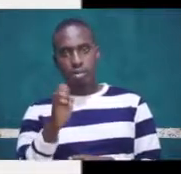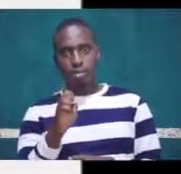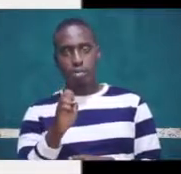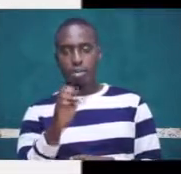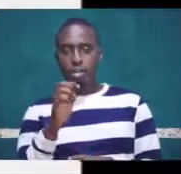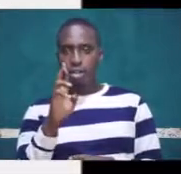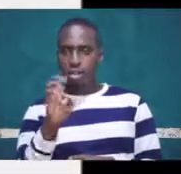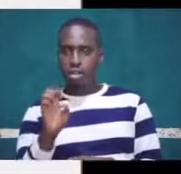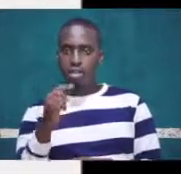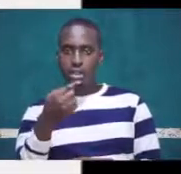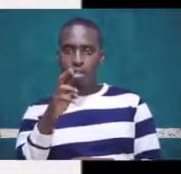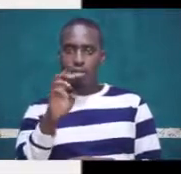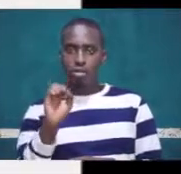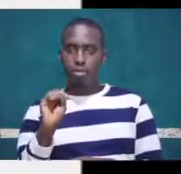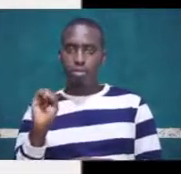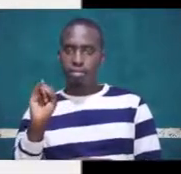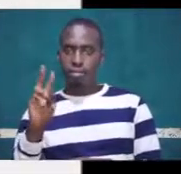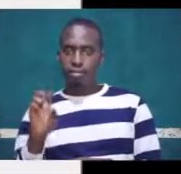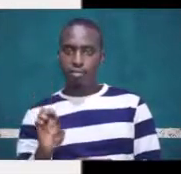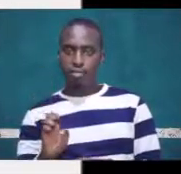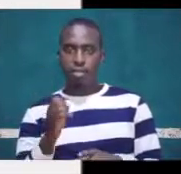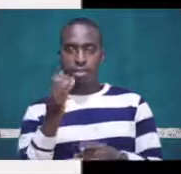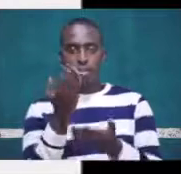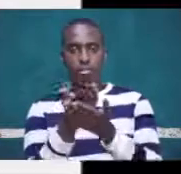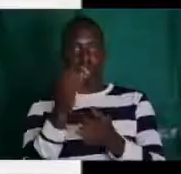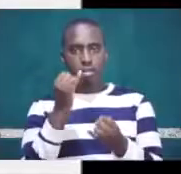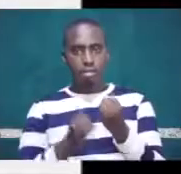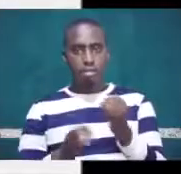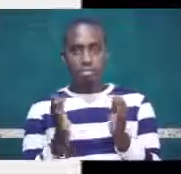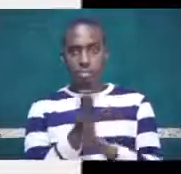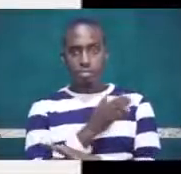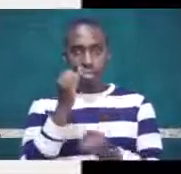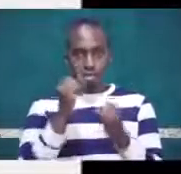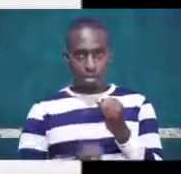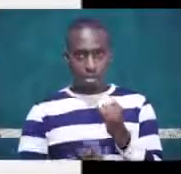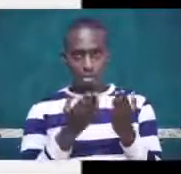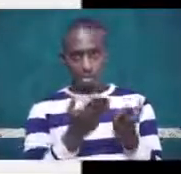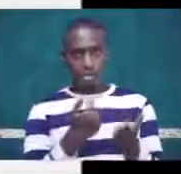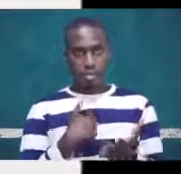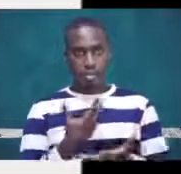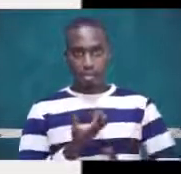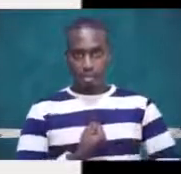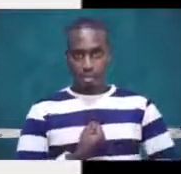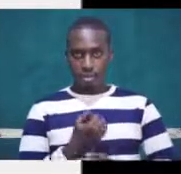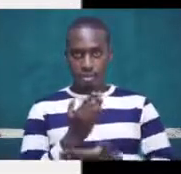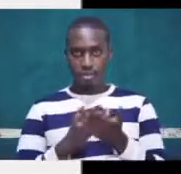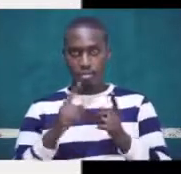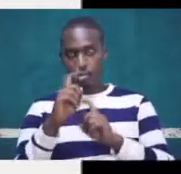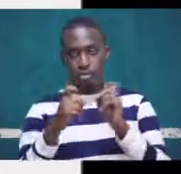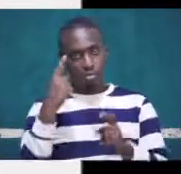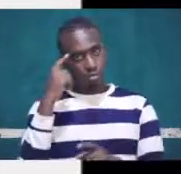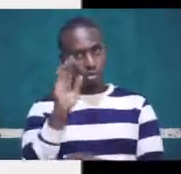Demand curve. So before I wind up this lesson, I have some questions for